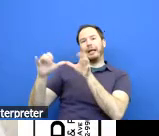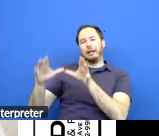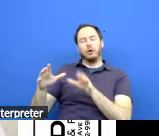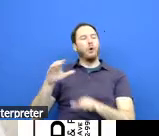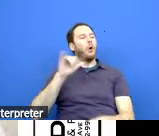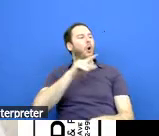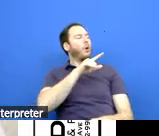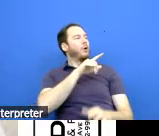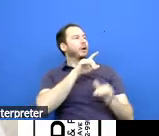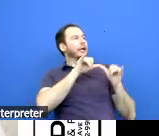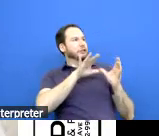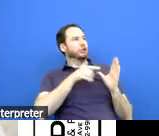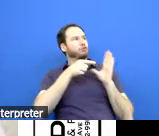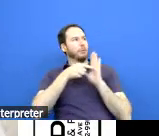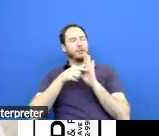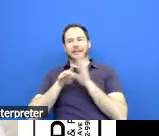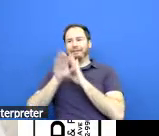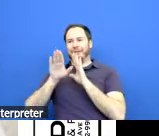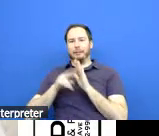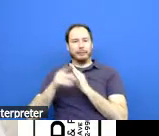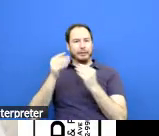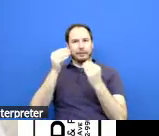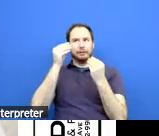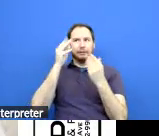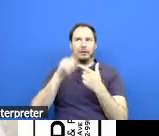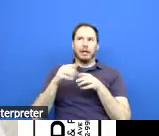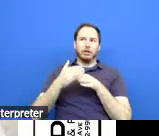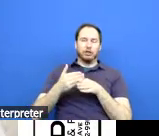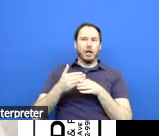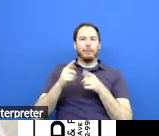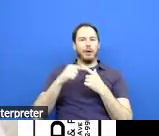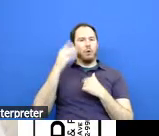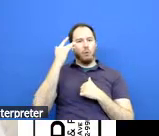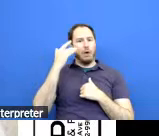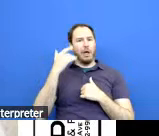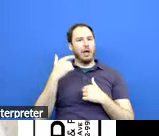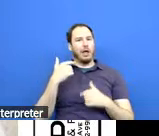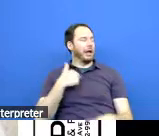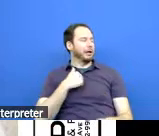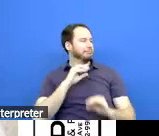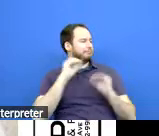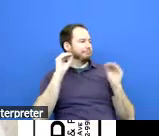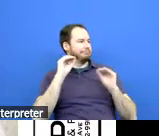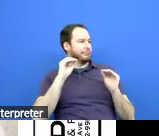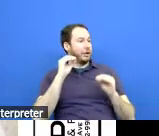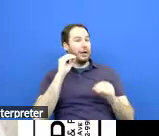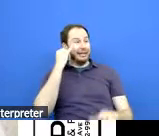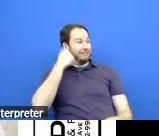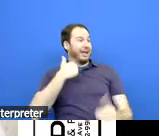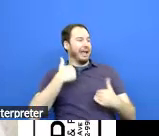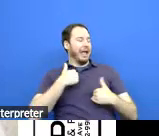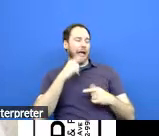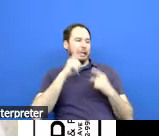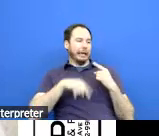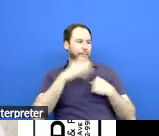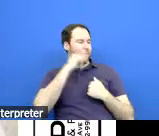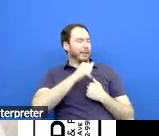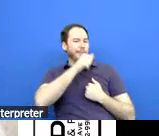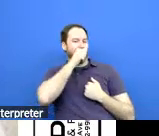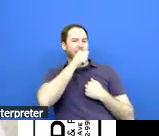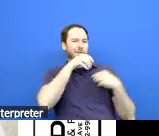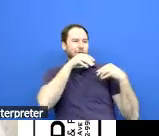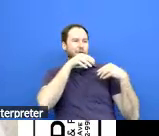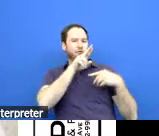Engineer for the developer. Okay, and you don't have information, you can't share information about why. the I don't church really is have looking any, to- I would share it if I did, but that's a private real estate deal between